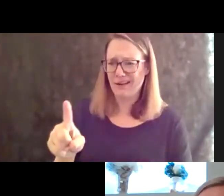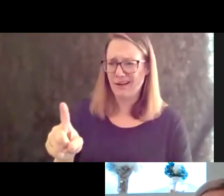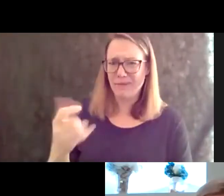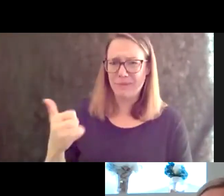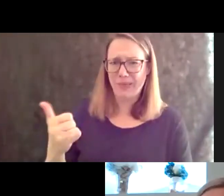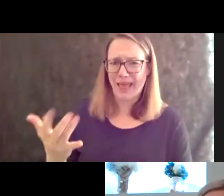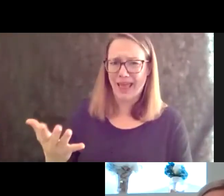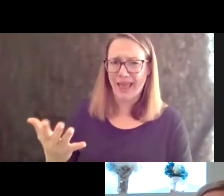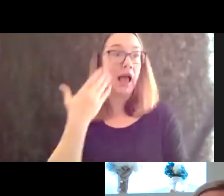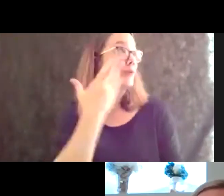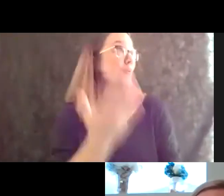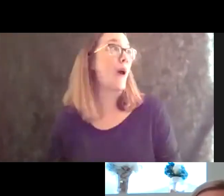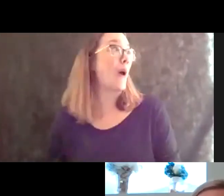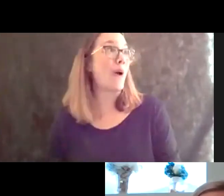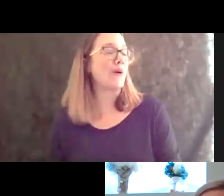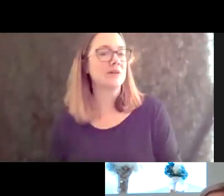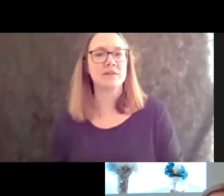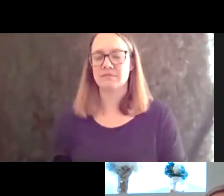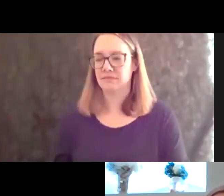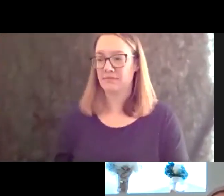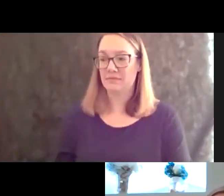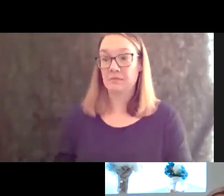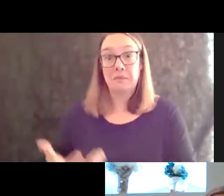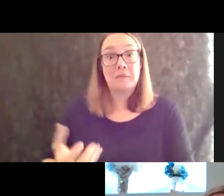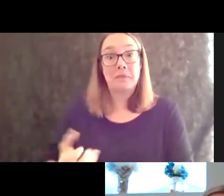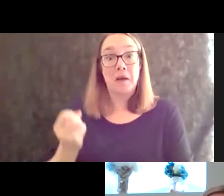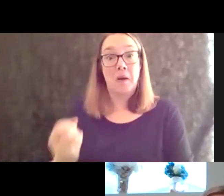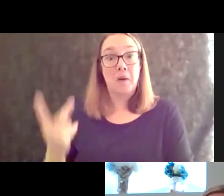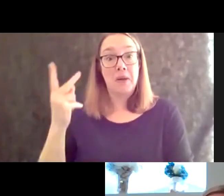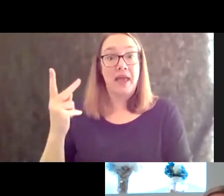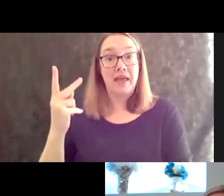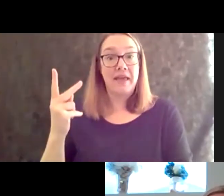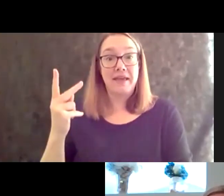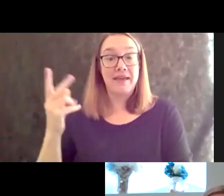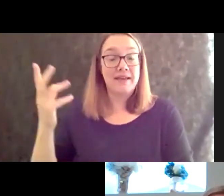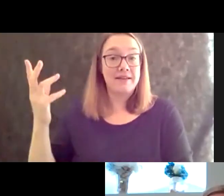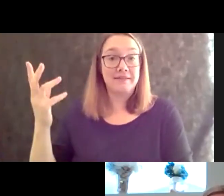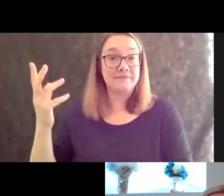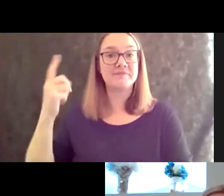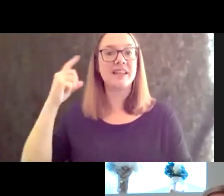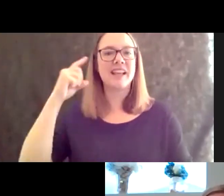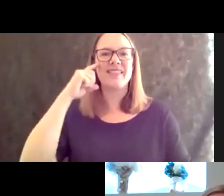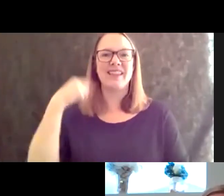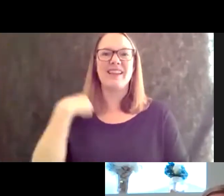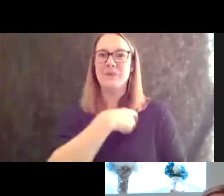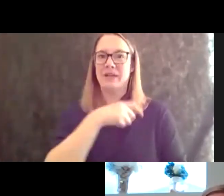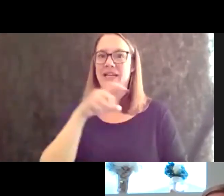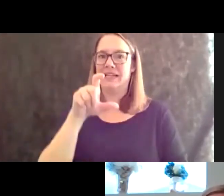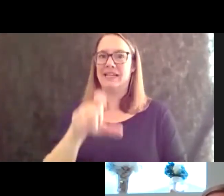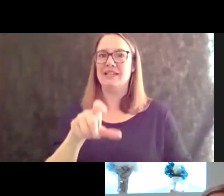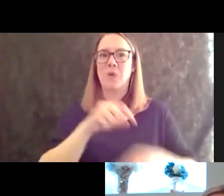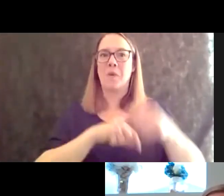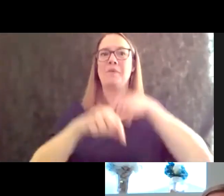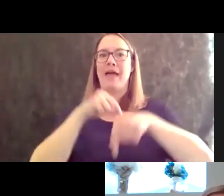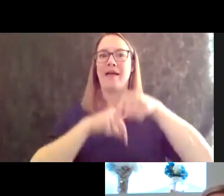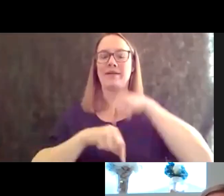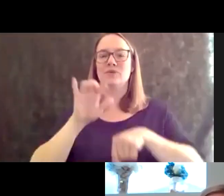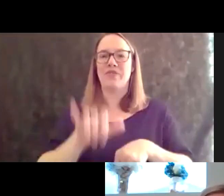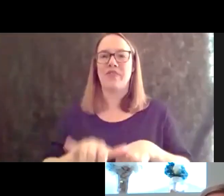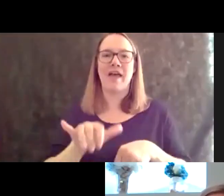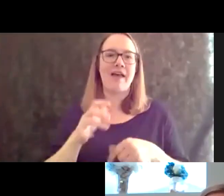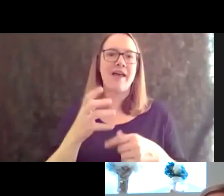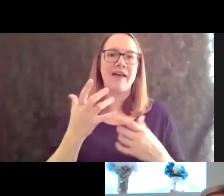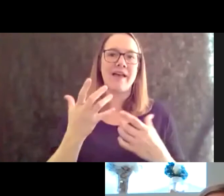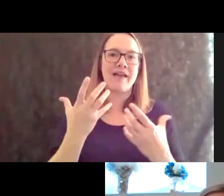just like, I don't know. And you're just like, okay, like, I think we need to drop back into that vulnerability of like,